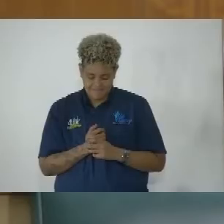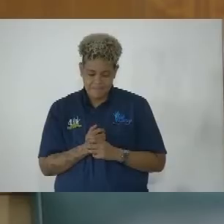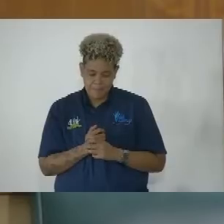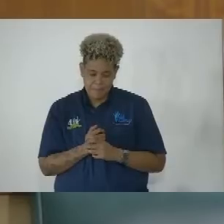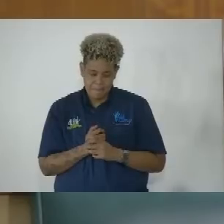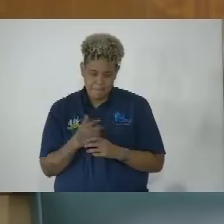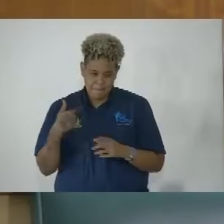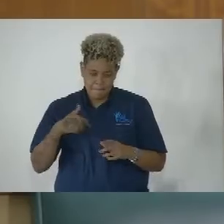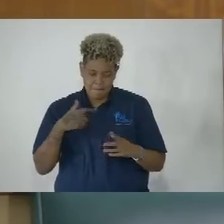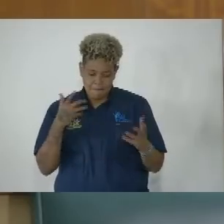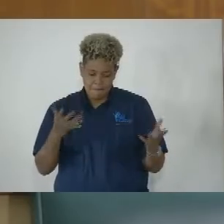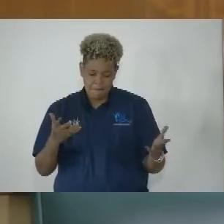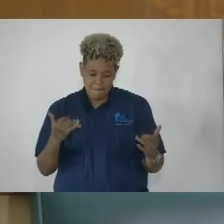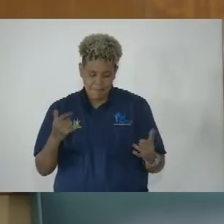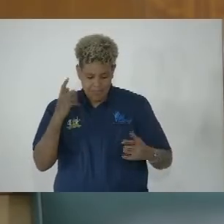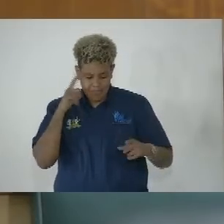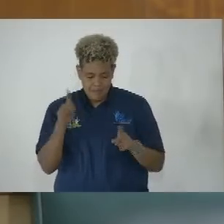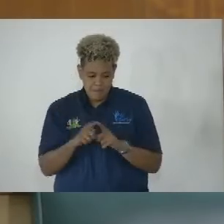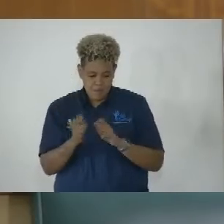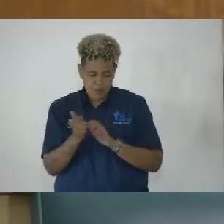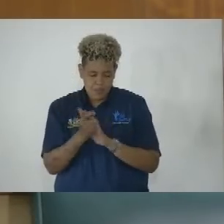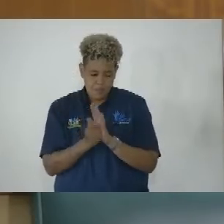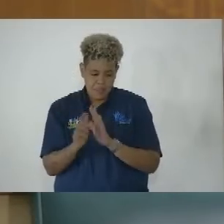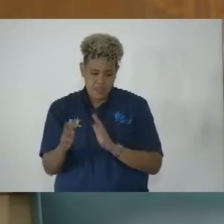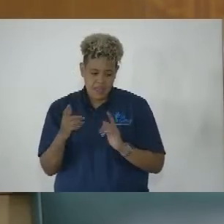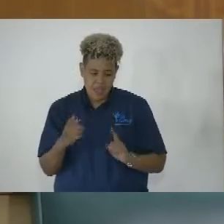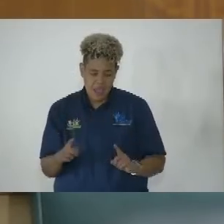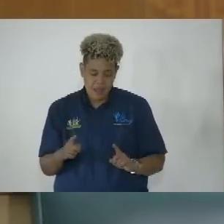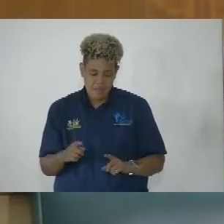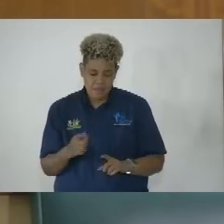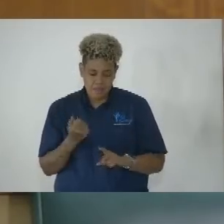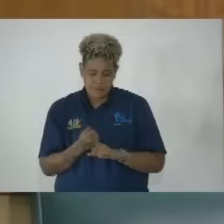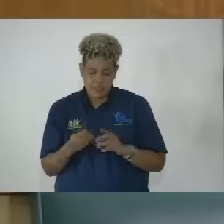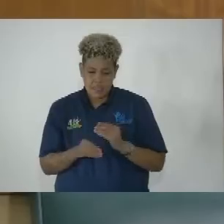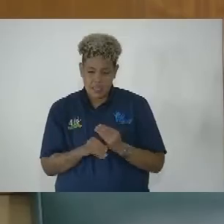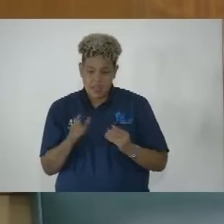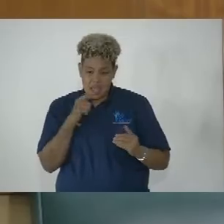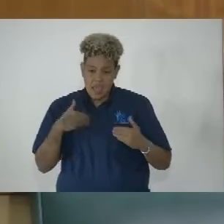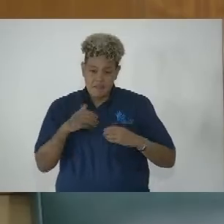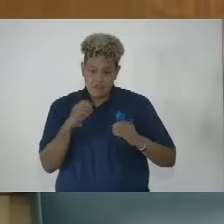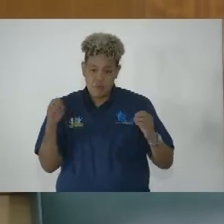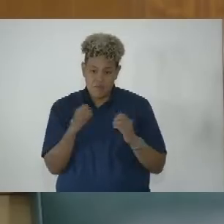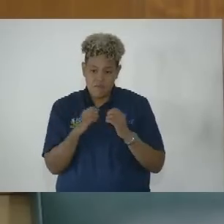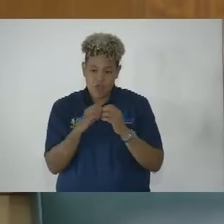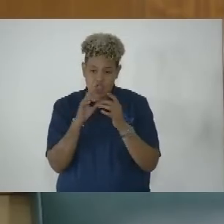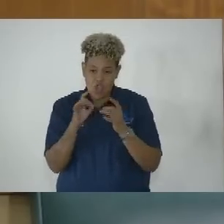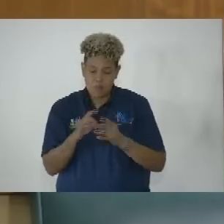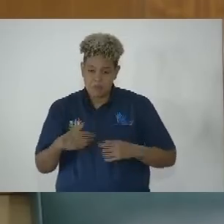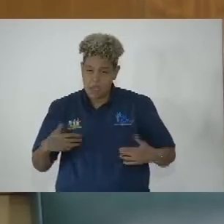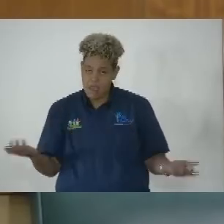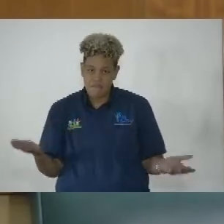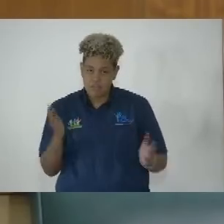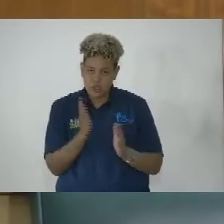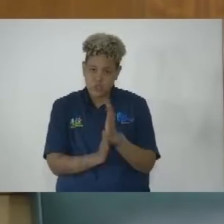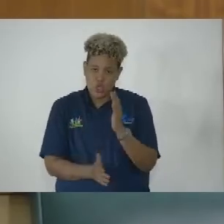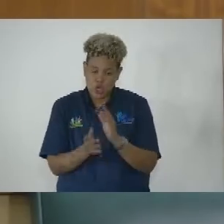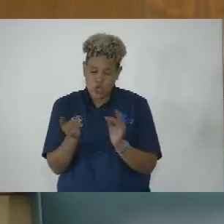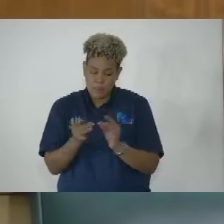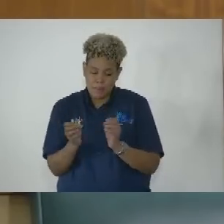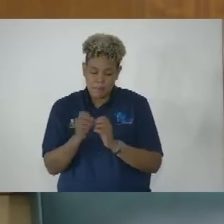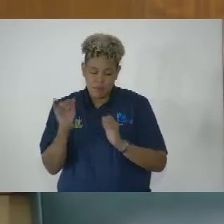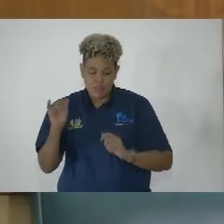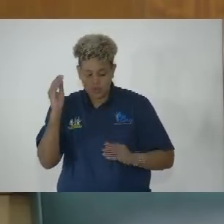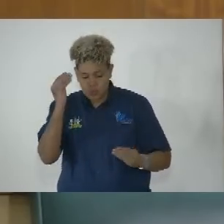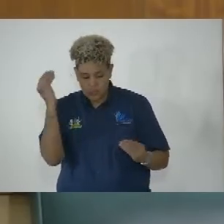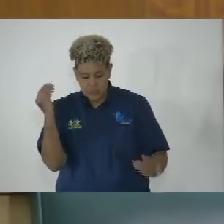we are in agreement with the bill. I have no further comments, more than to